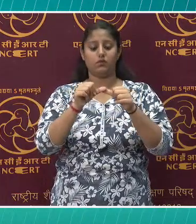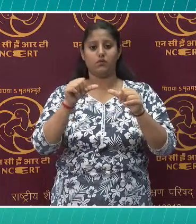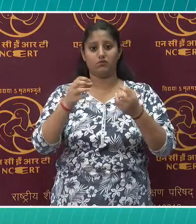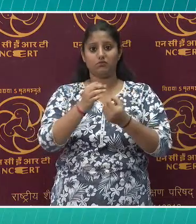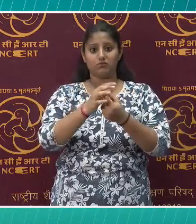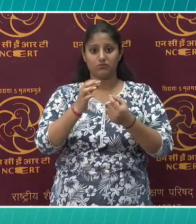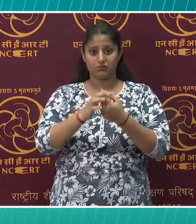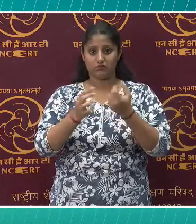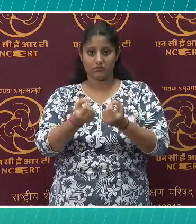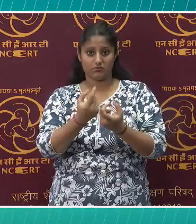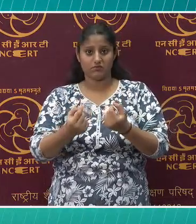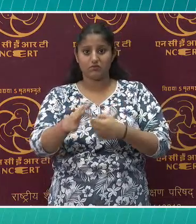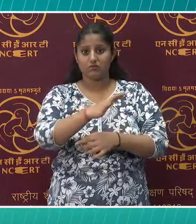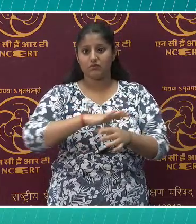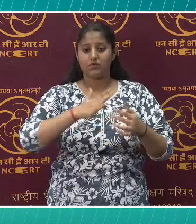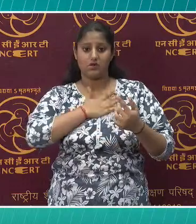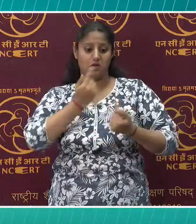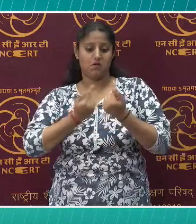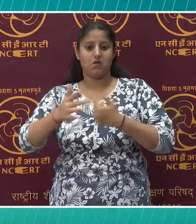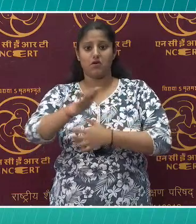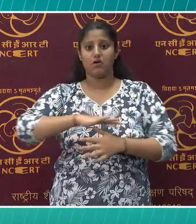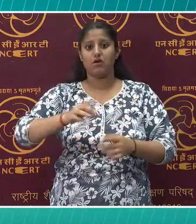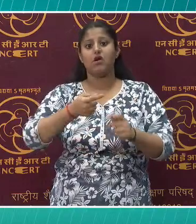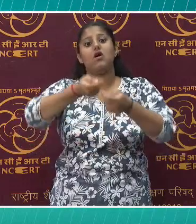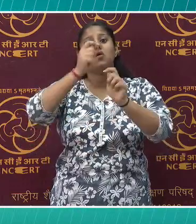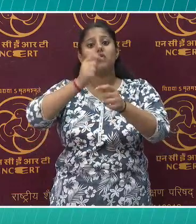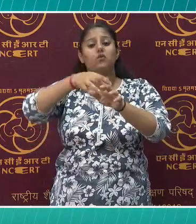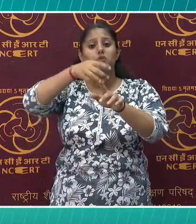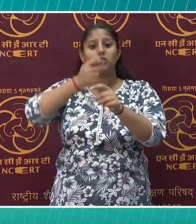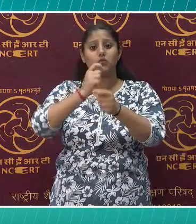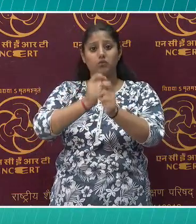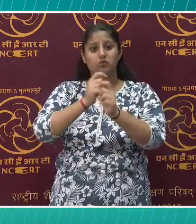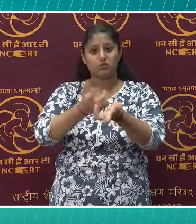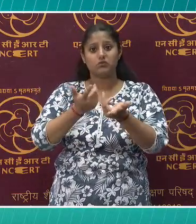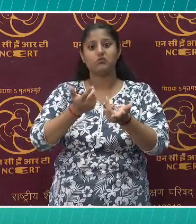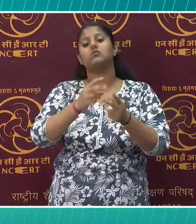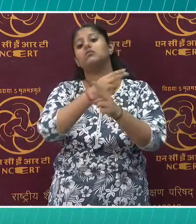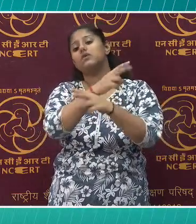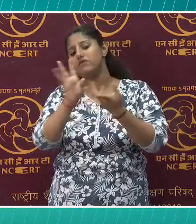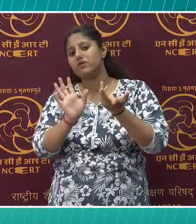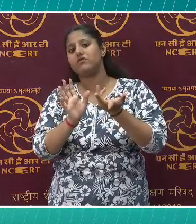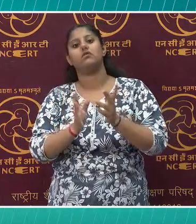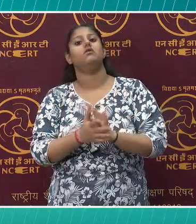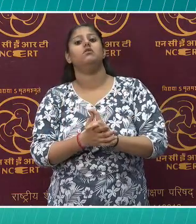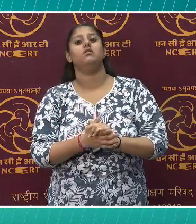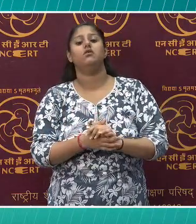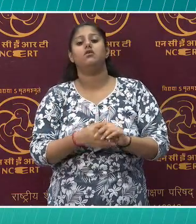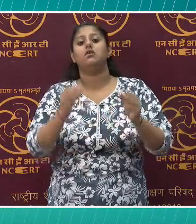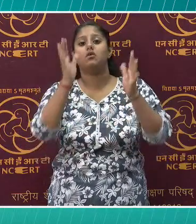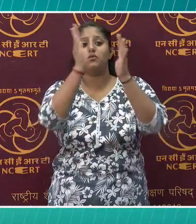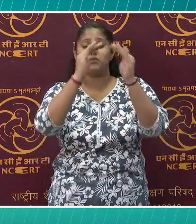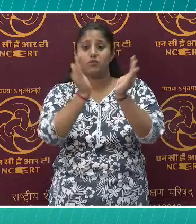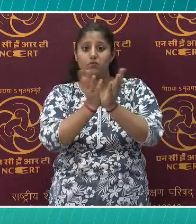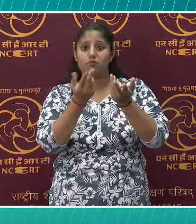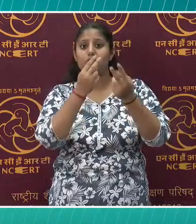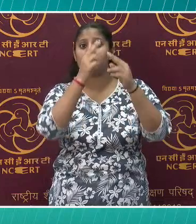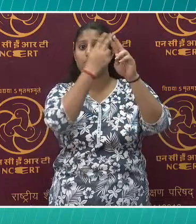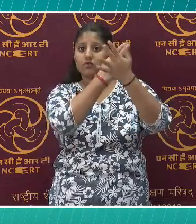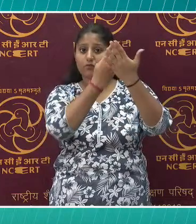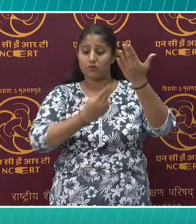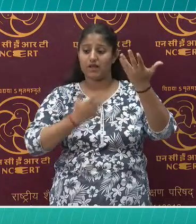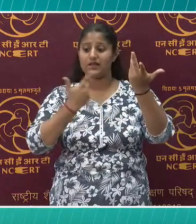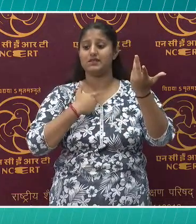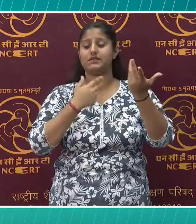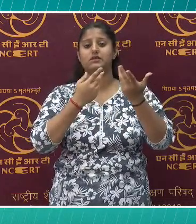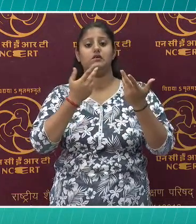practice, there was horse riding. So these surfaces are also very important. Then the portraits of people, such